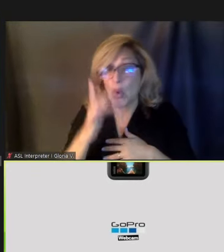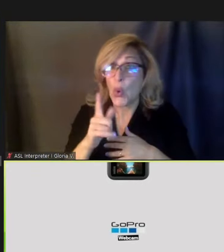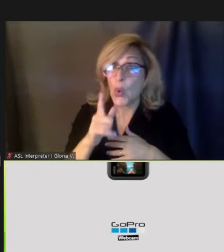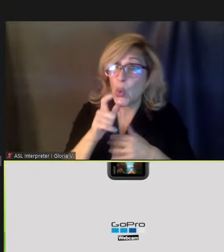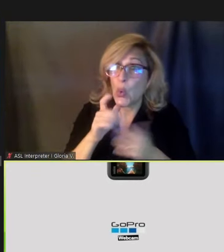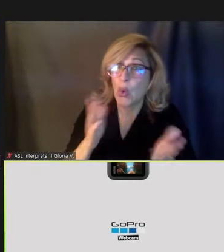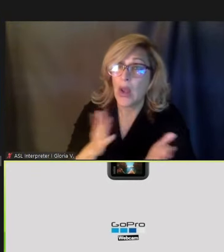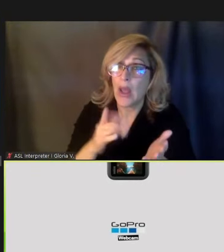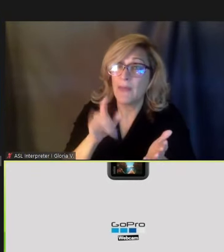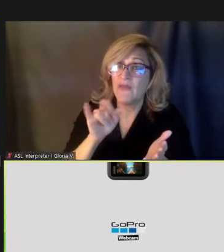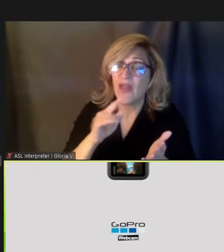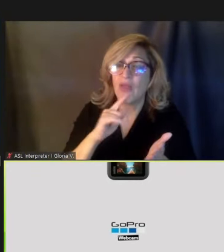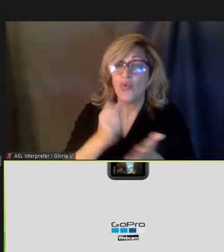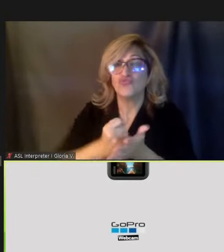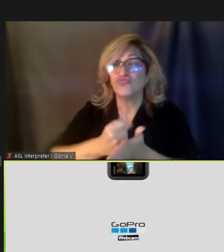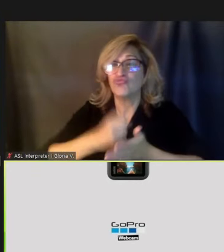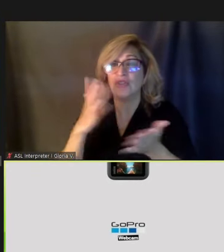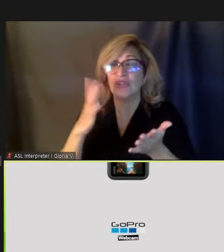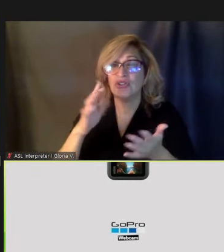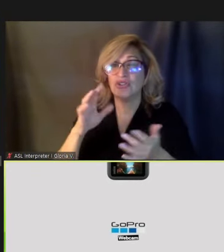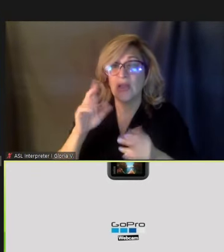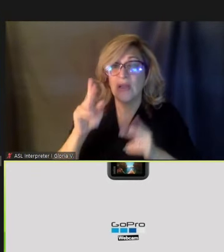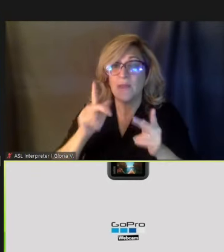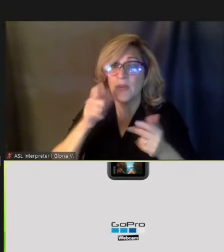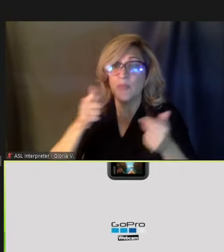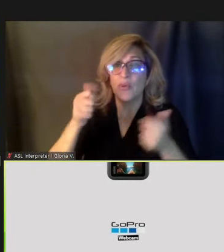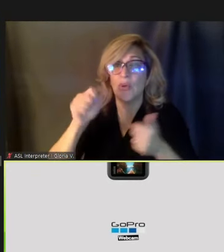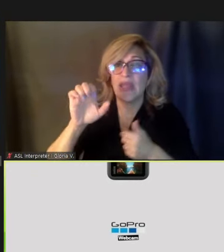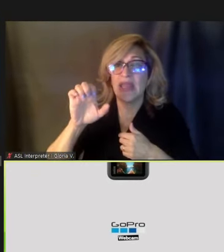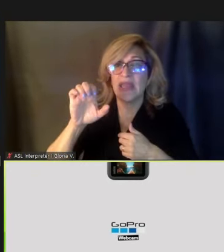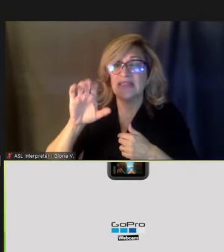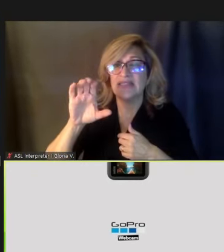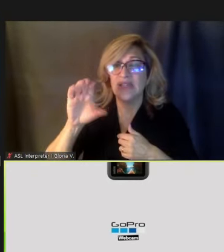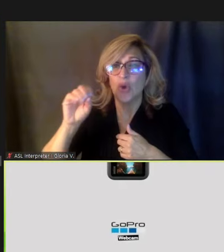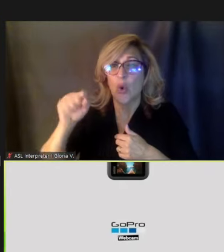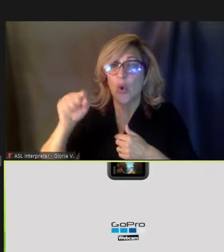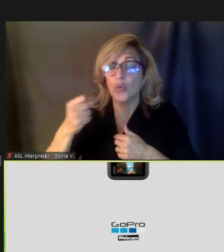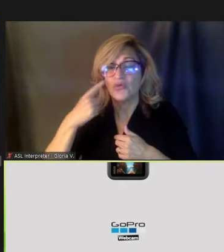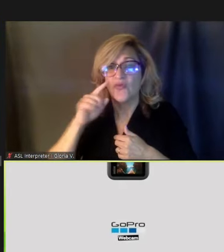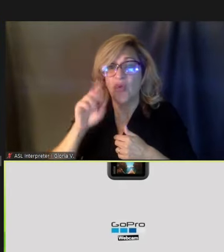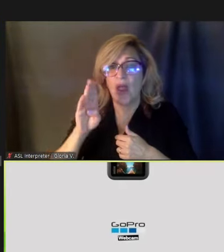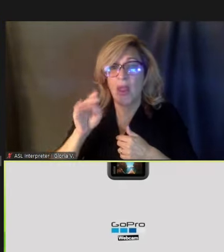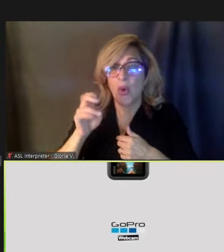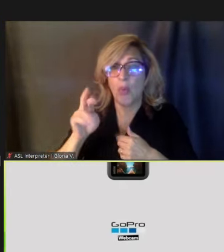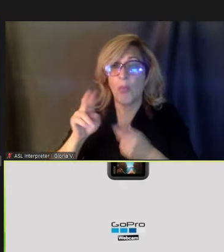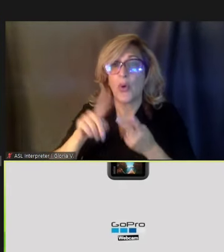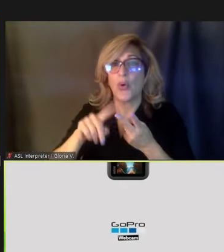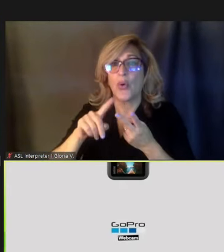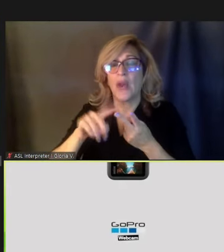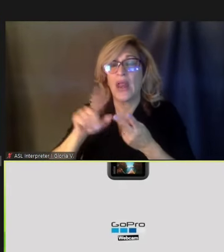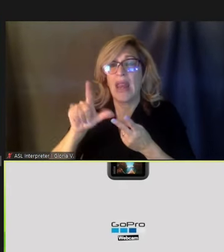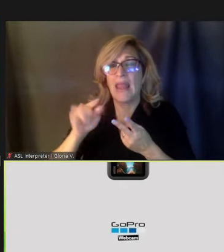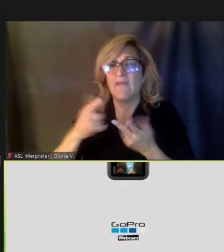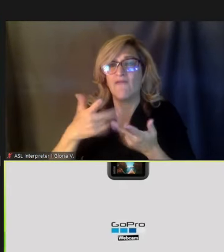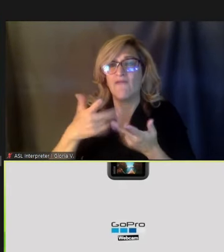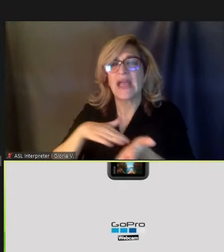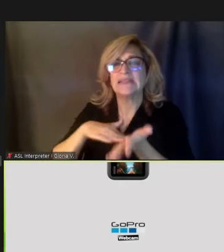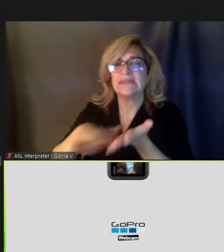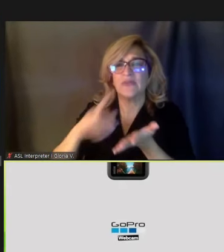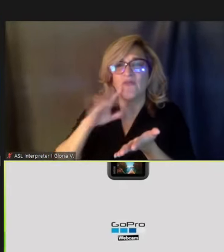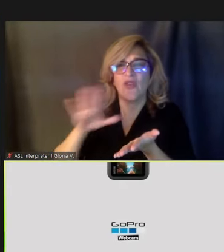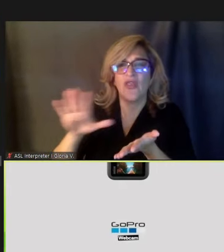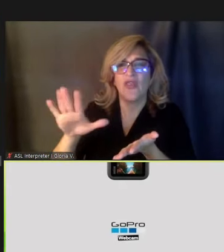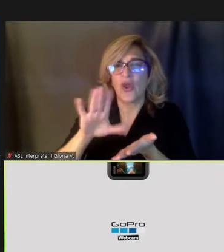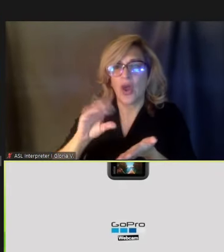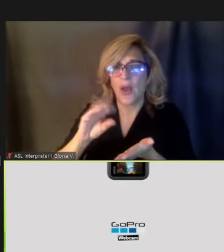elite, the CEOs of Uber and Lyft themselves, who already got exemptions for their own companies. The wealthy Manhattanites are